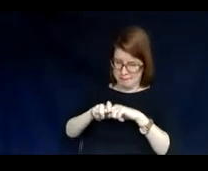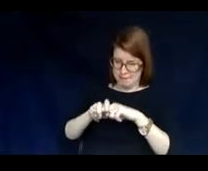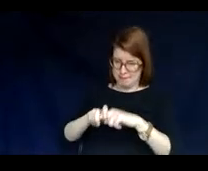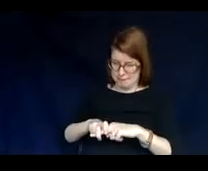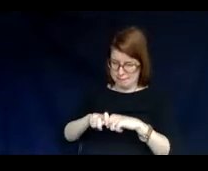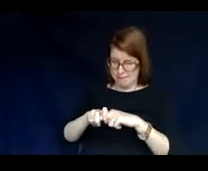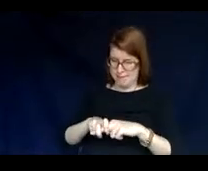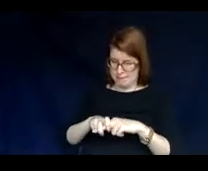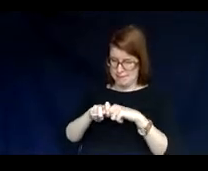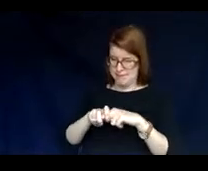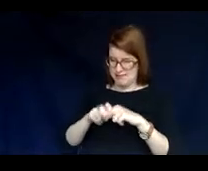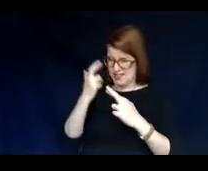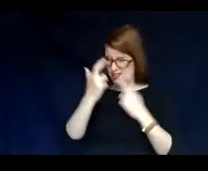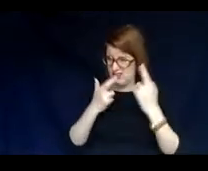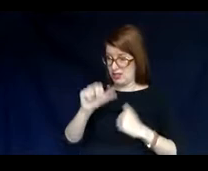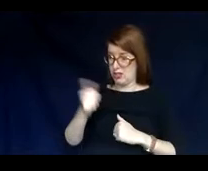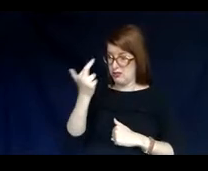there was another reason God had brought me there.